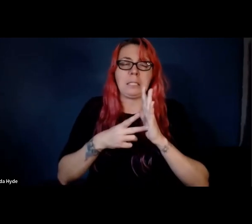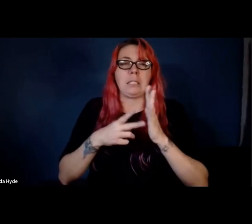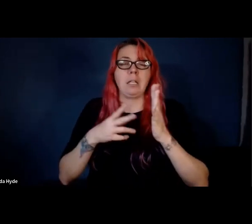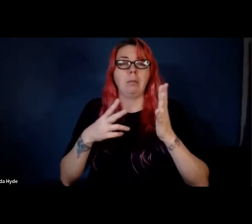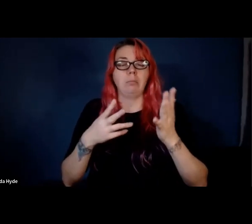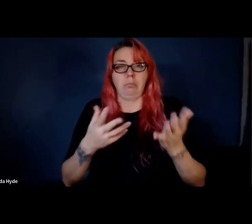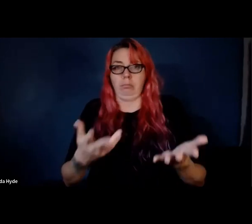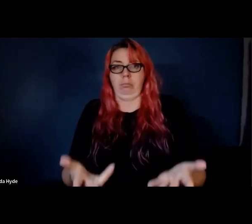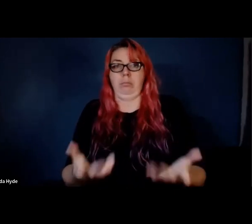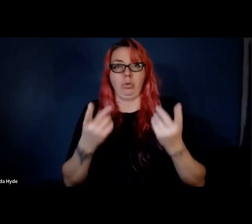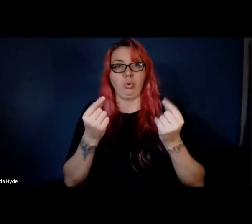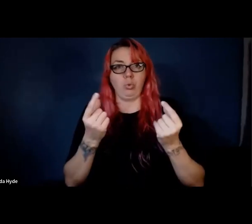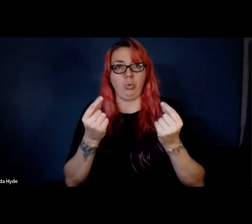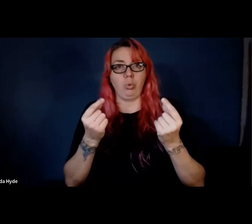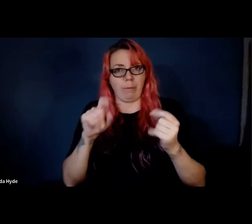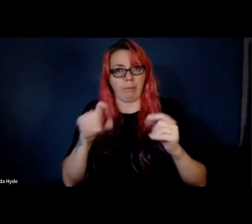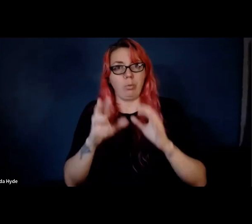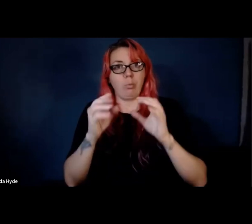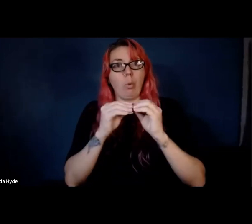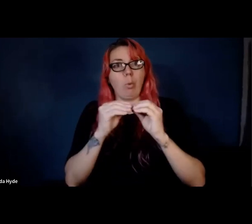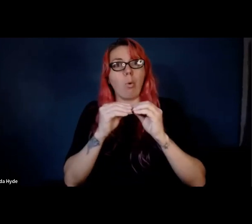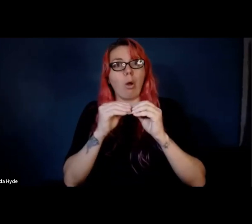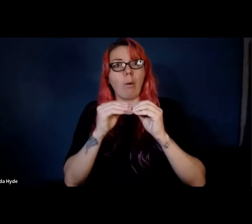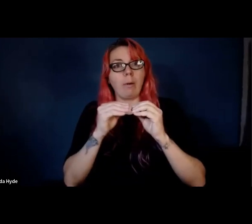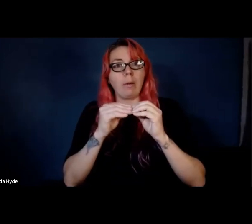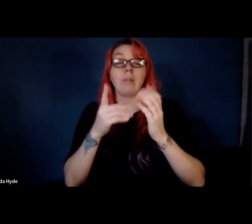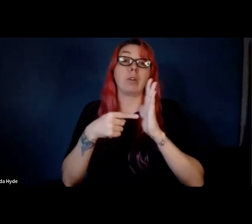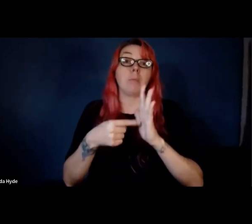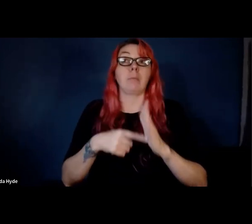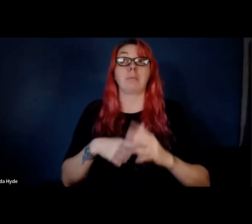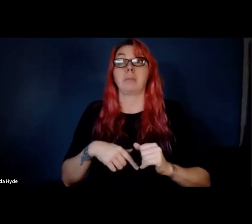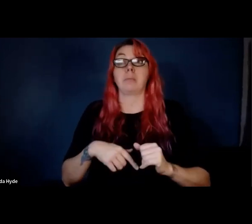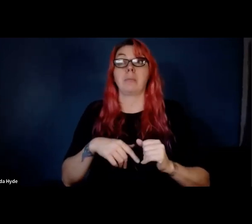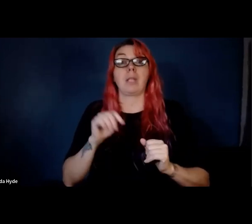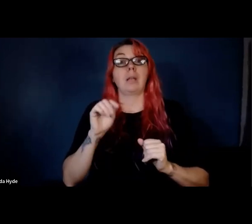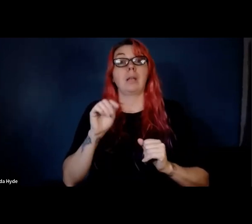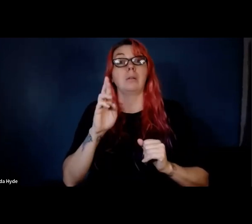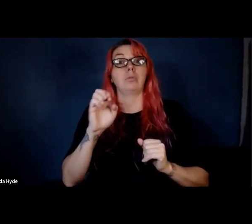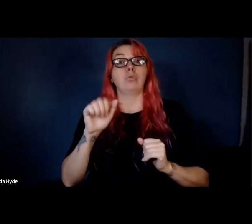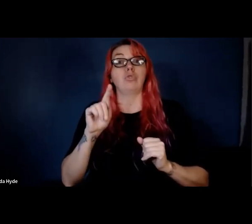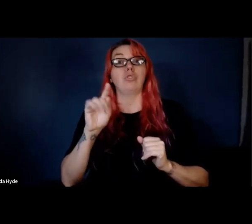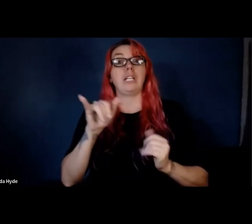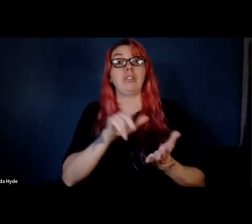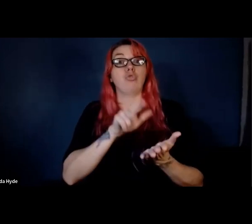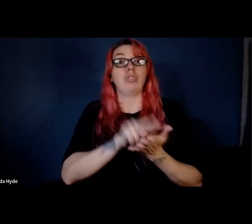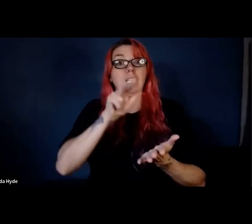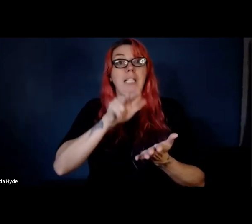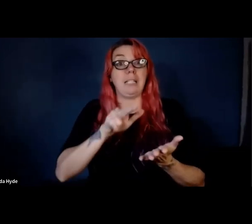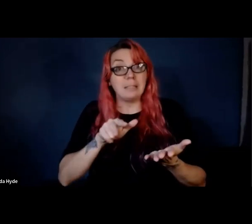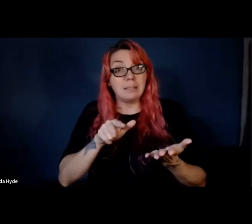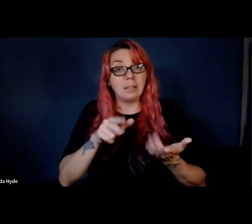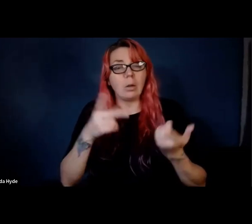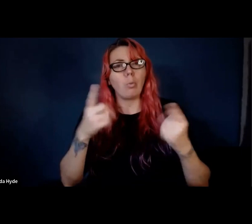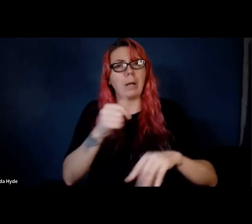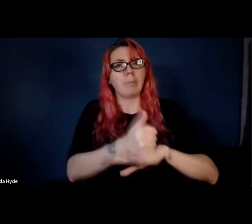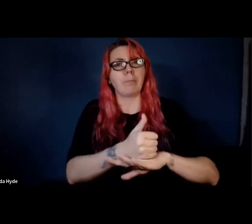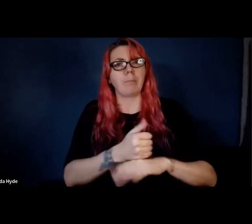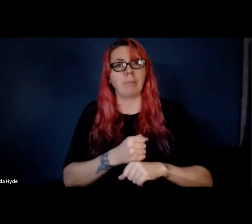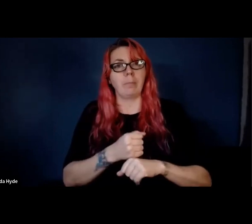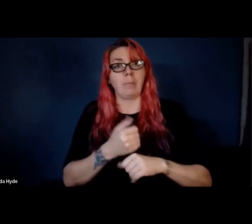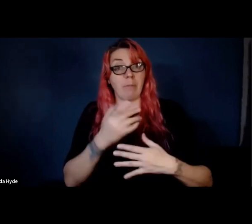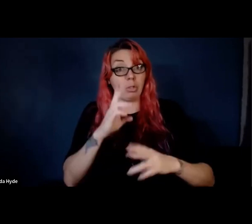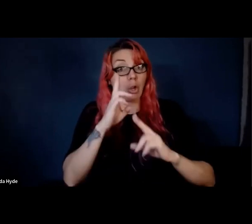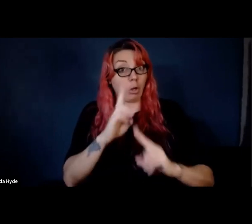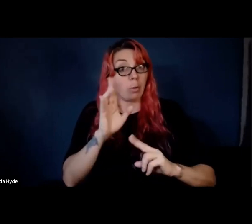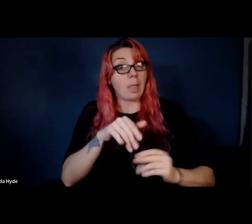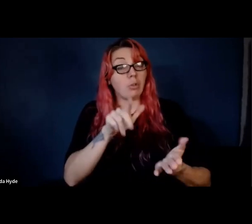treaty agreements or treaties that were established are still not being honored, but also really have a more frank conversation about